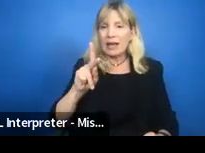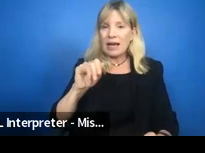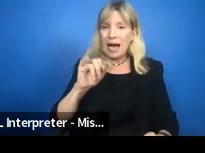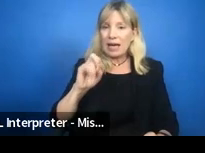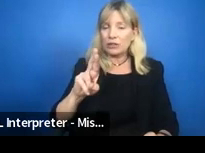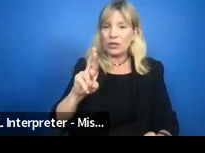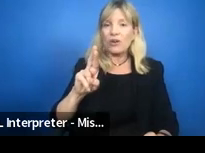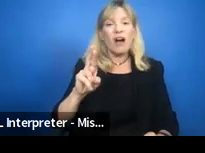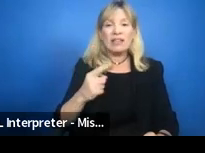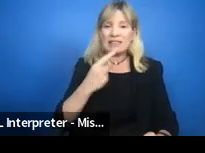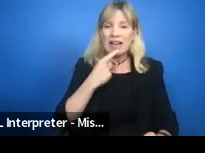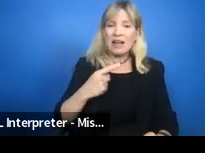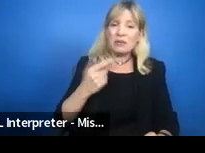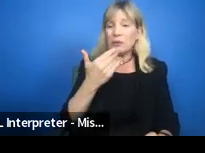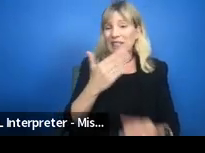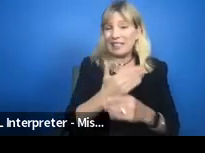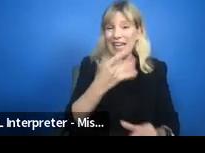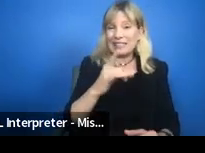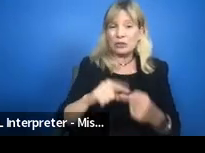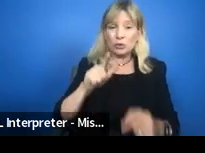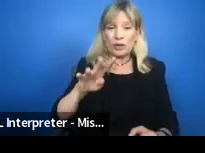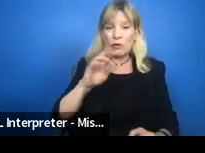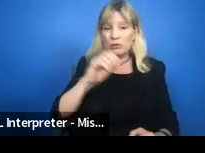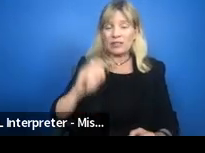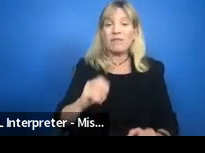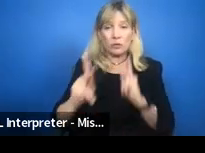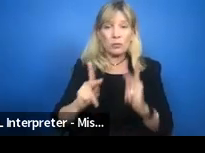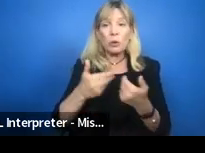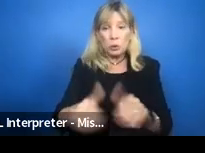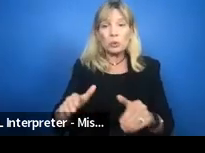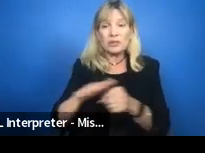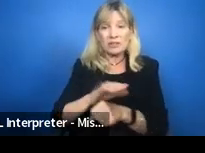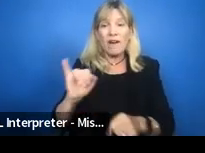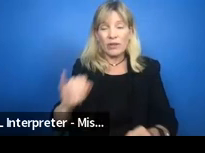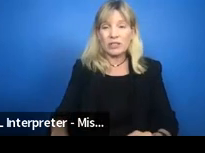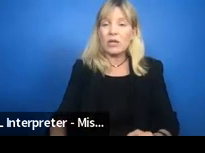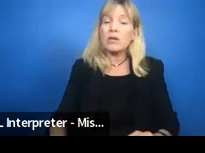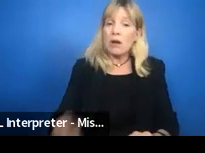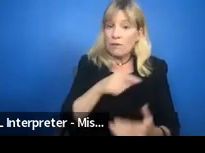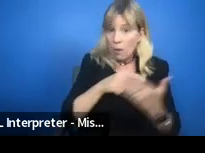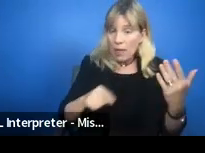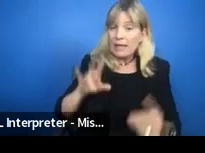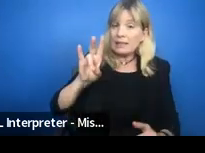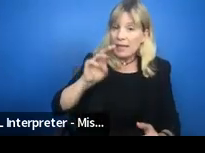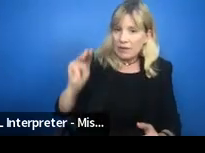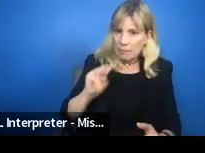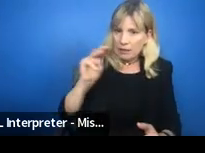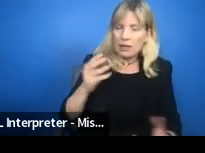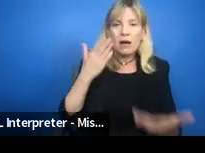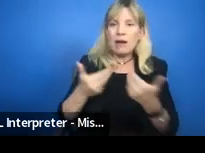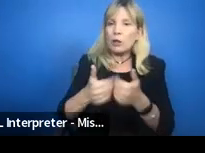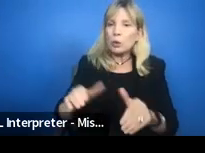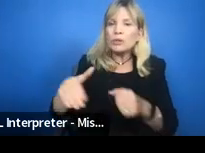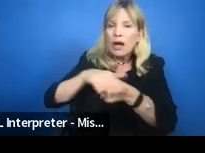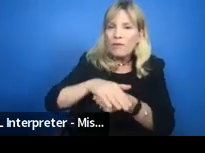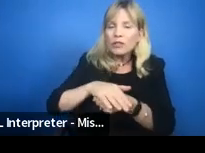of those are at risk of losing coverage. Of those, 7 million may lose